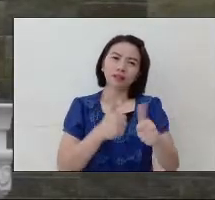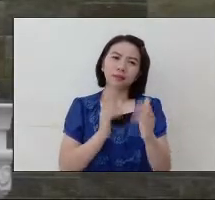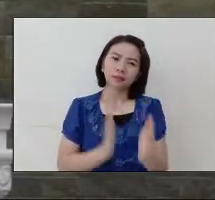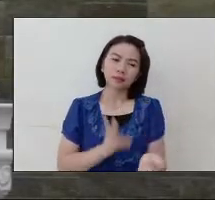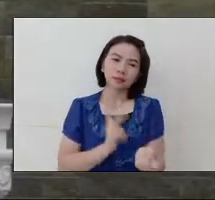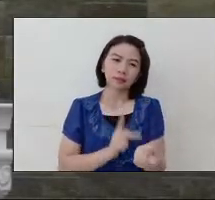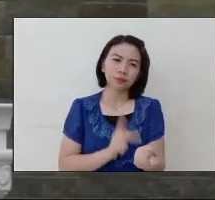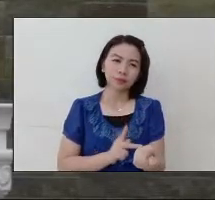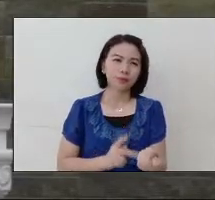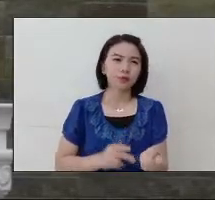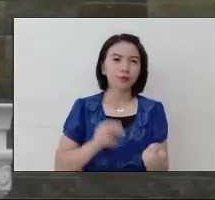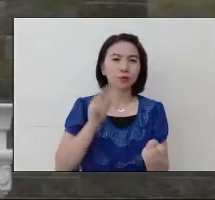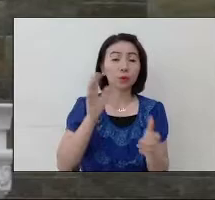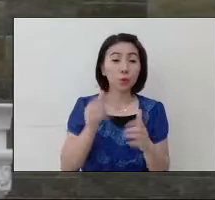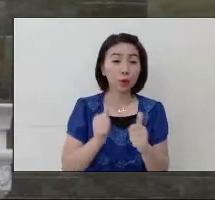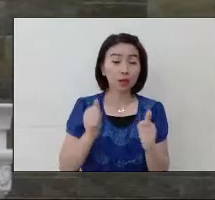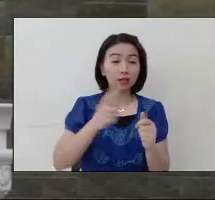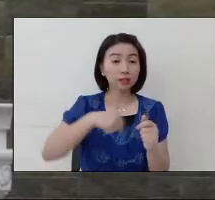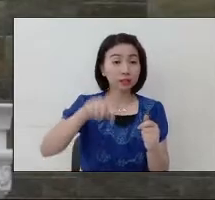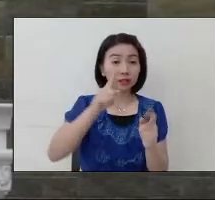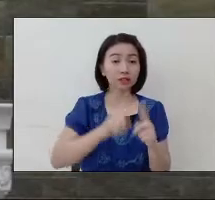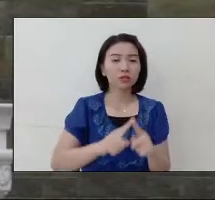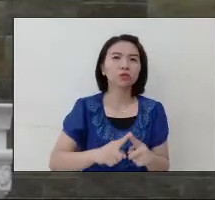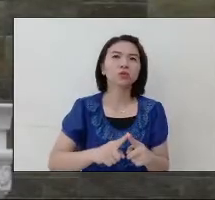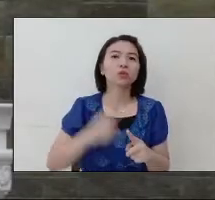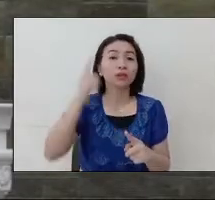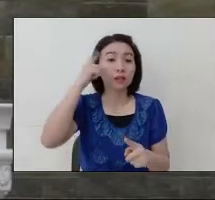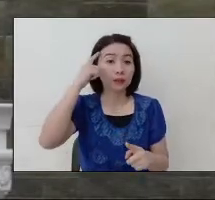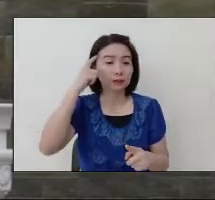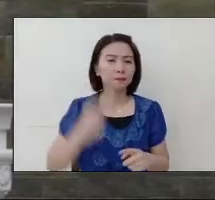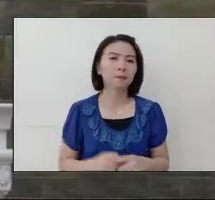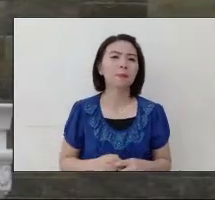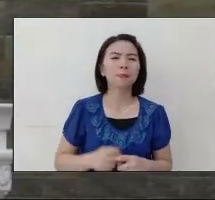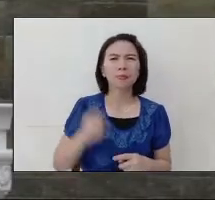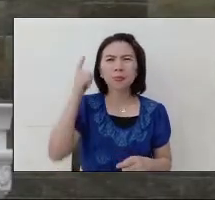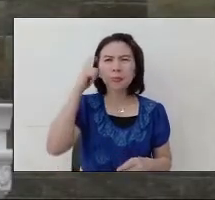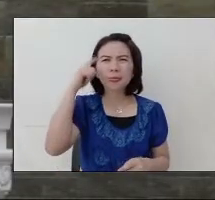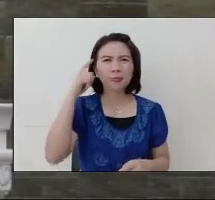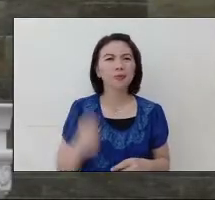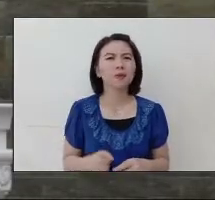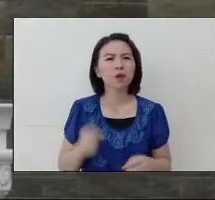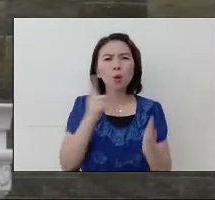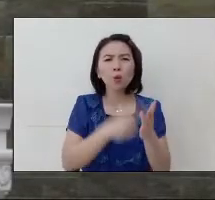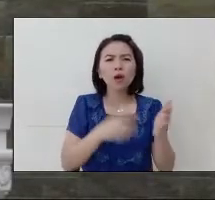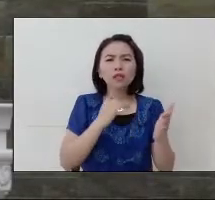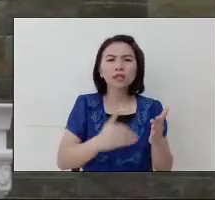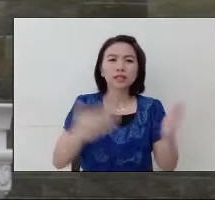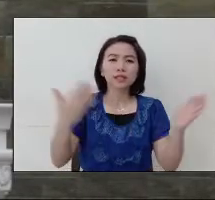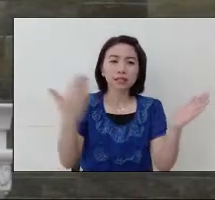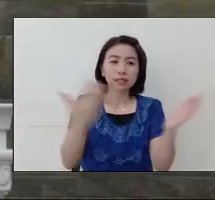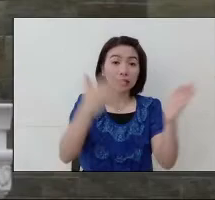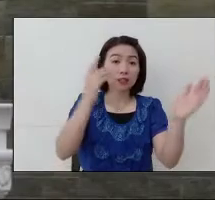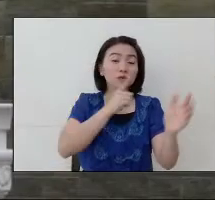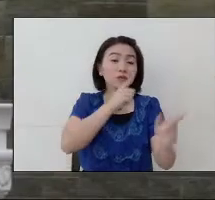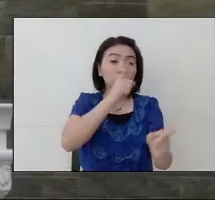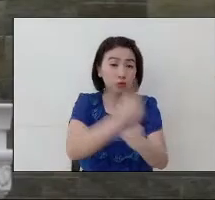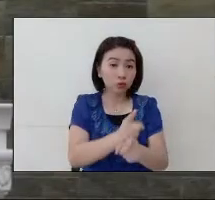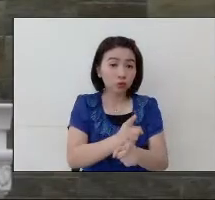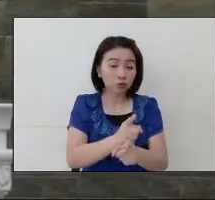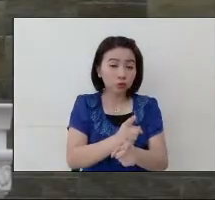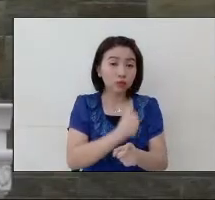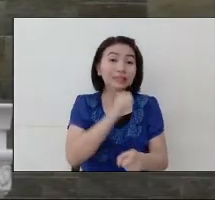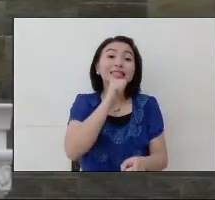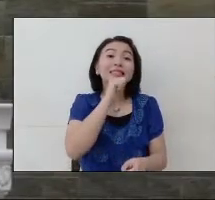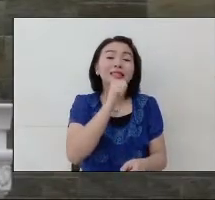nito. What is true? That is truthfulness, di ba? And